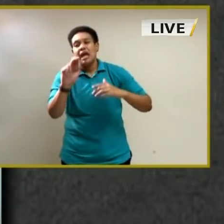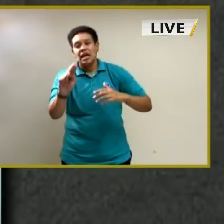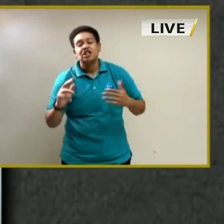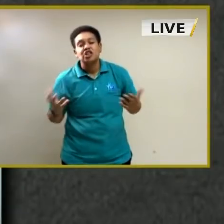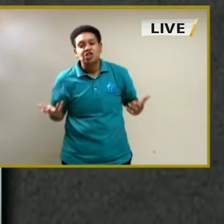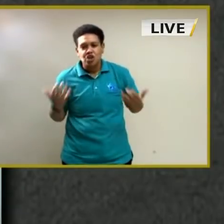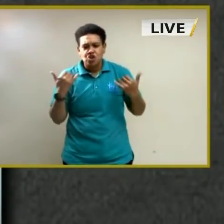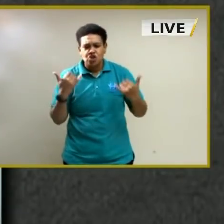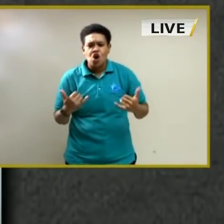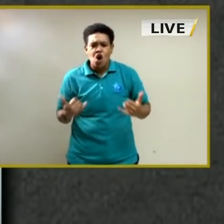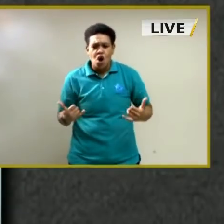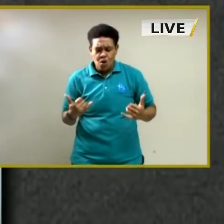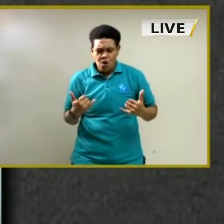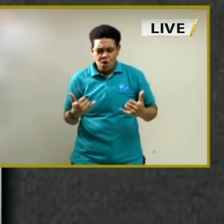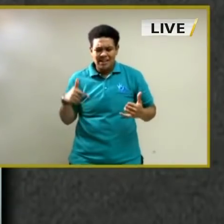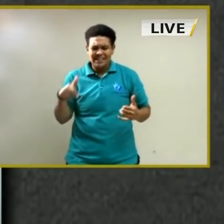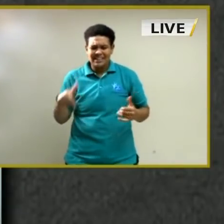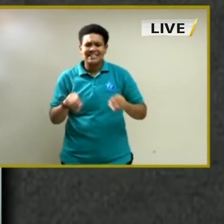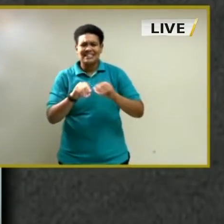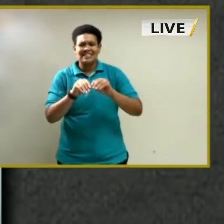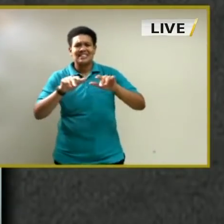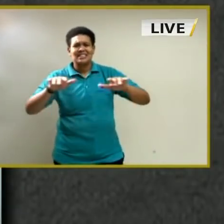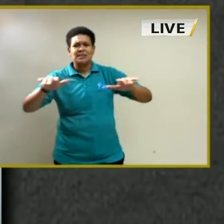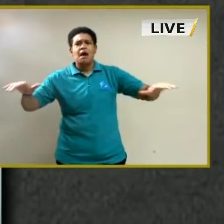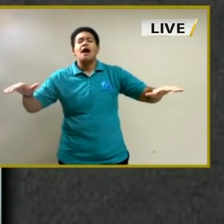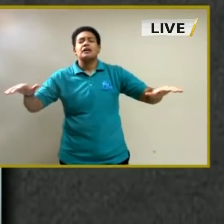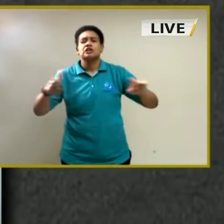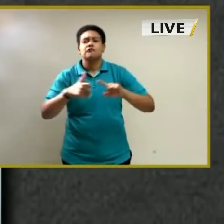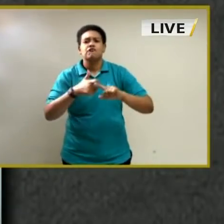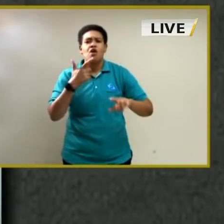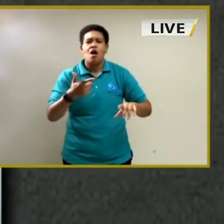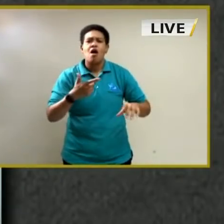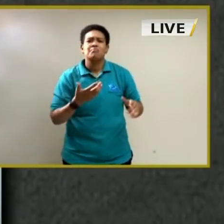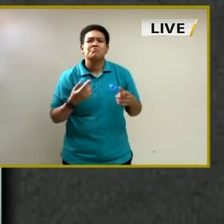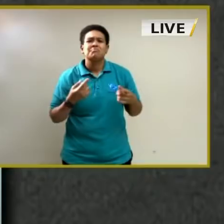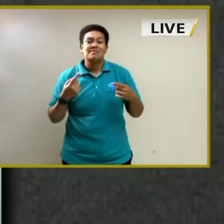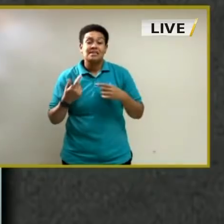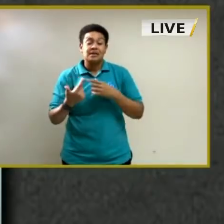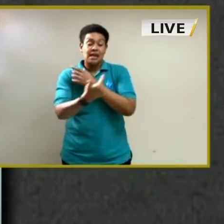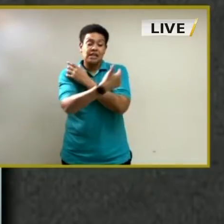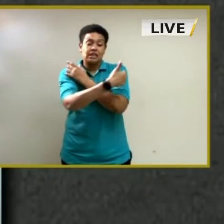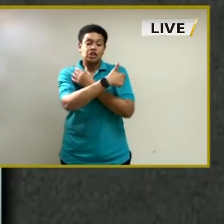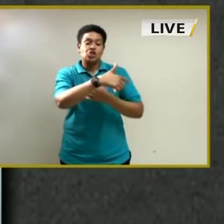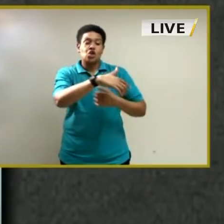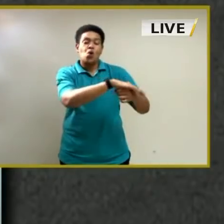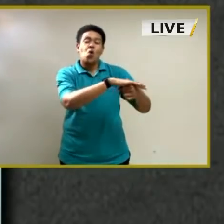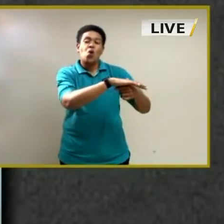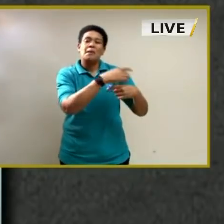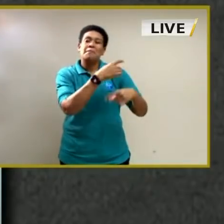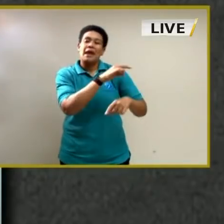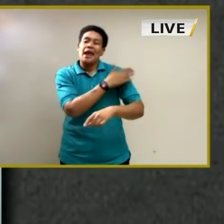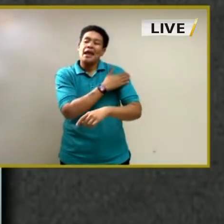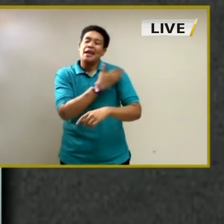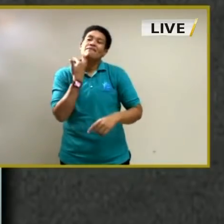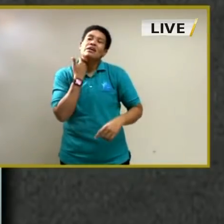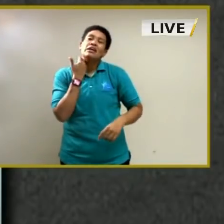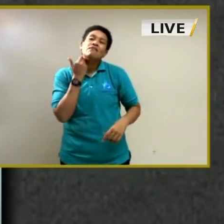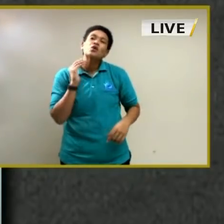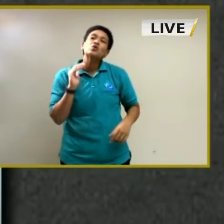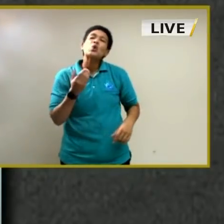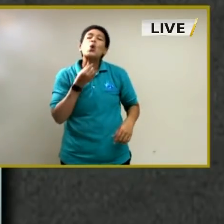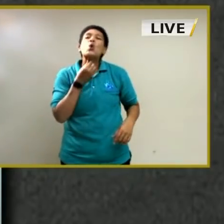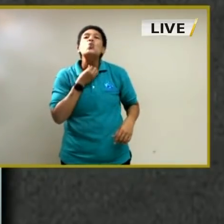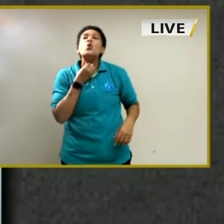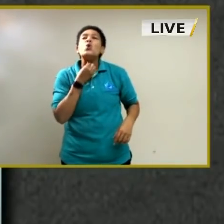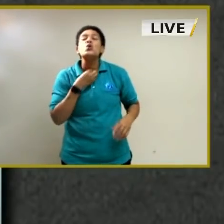Now, this spans the gamut from pain at the injection site, fever, sore throat,